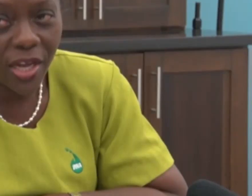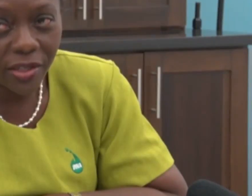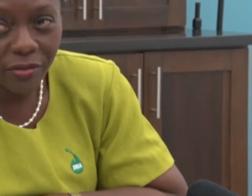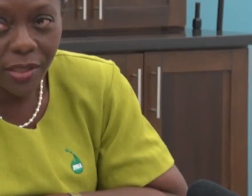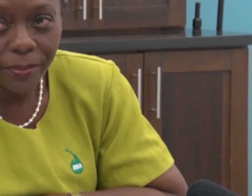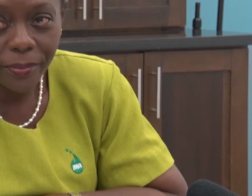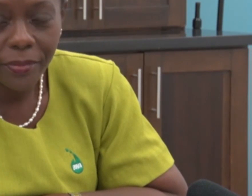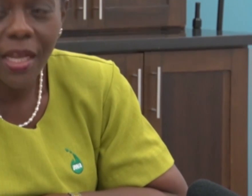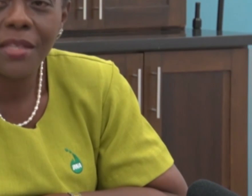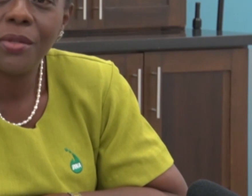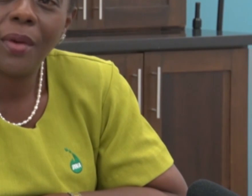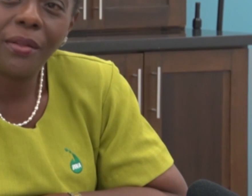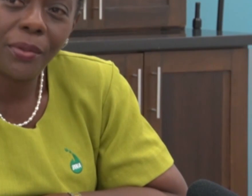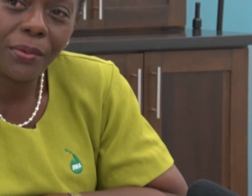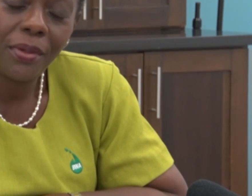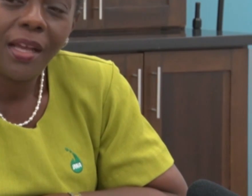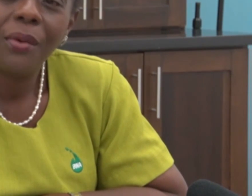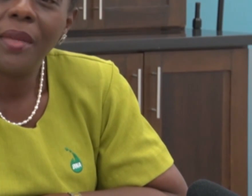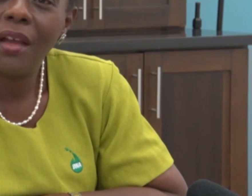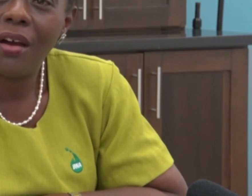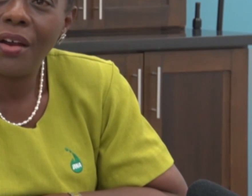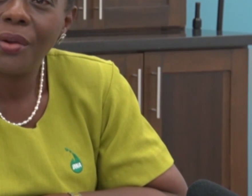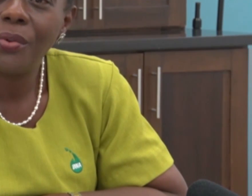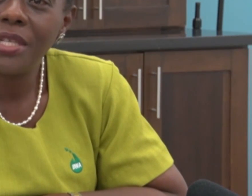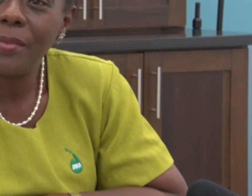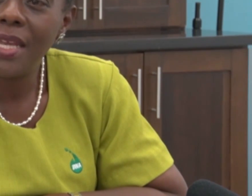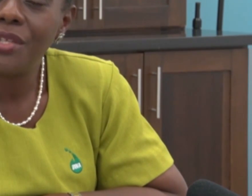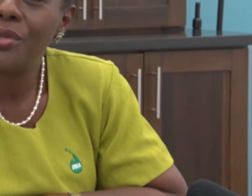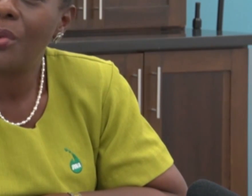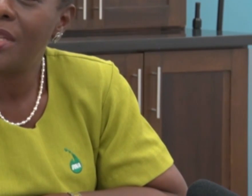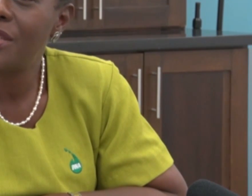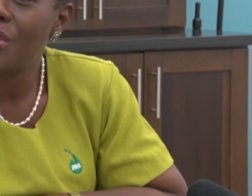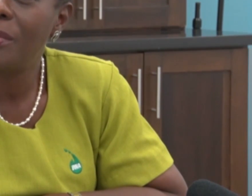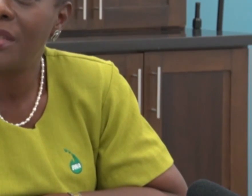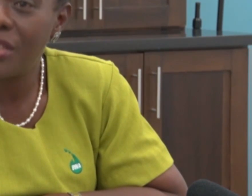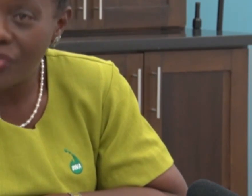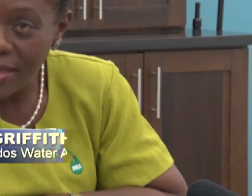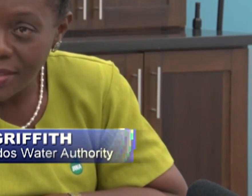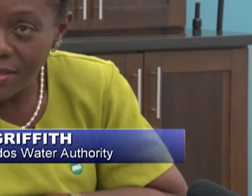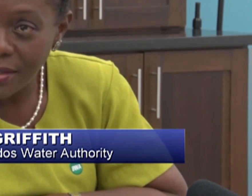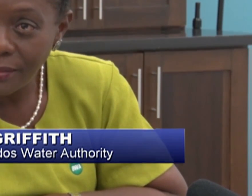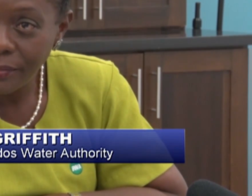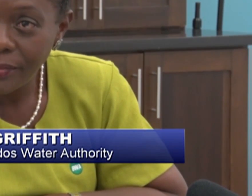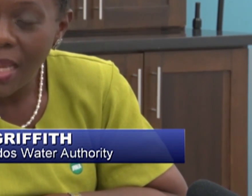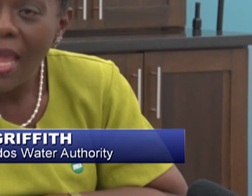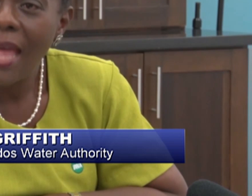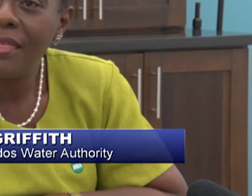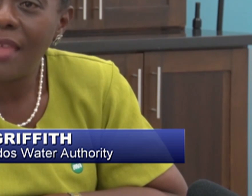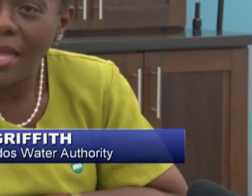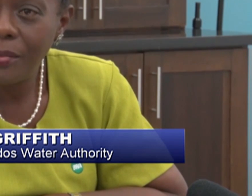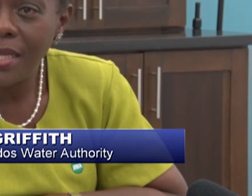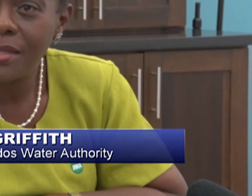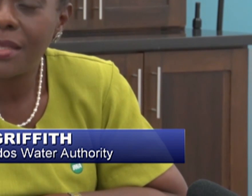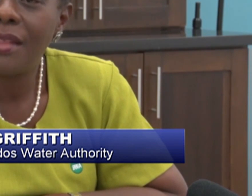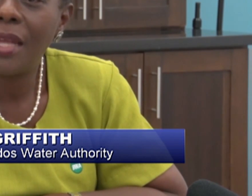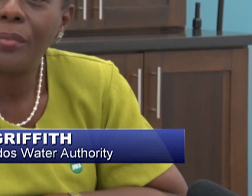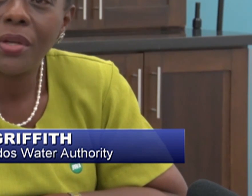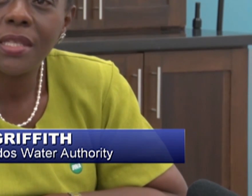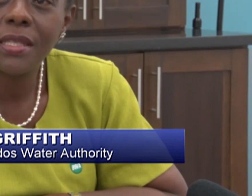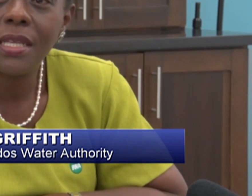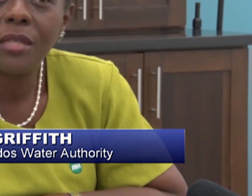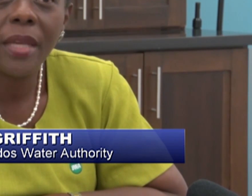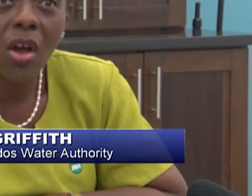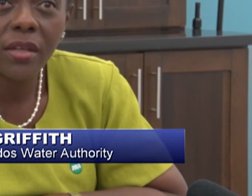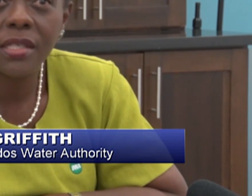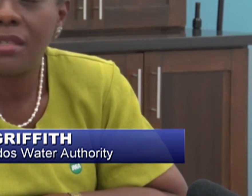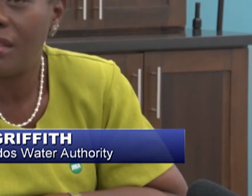This is January. As you well know, we are going to be into what is termed the dry season. And that means that